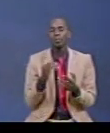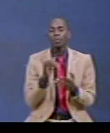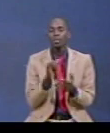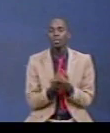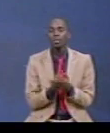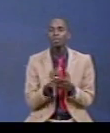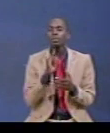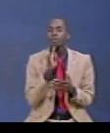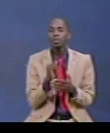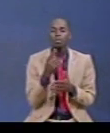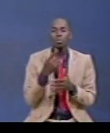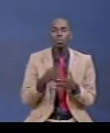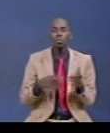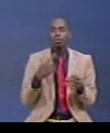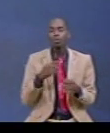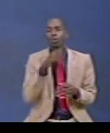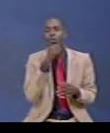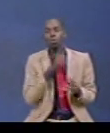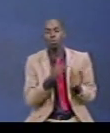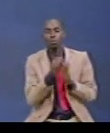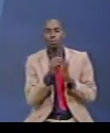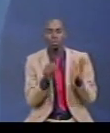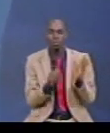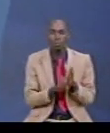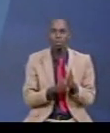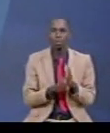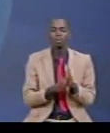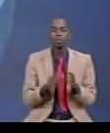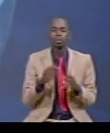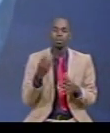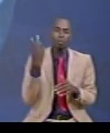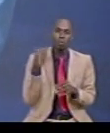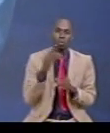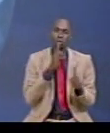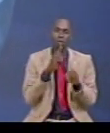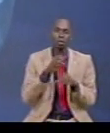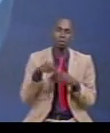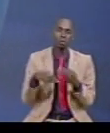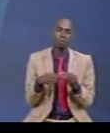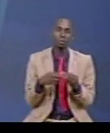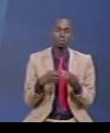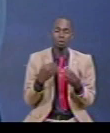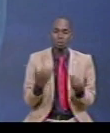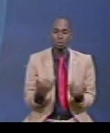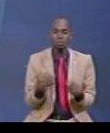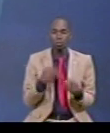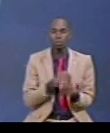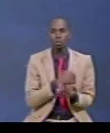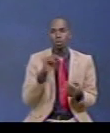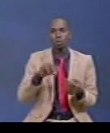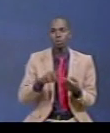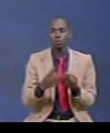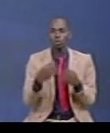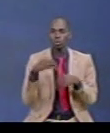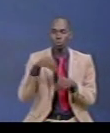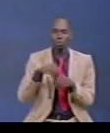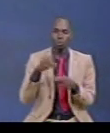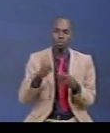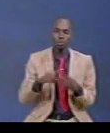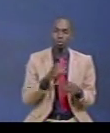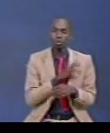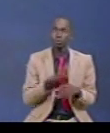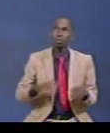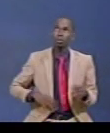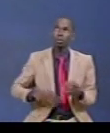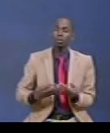were pointing to. And we need to learn from there, come in into it, receive it, appropriate